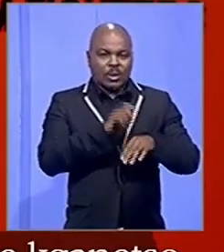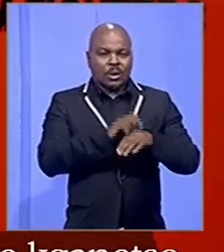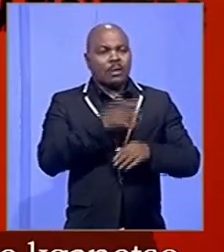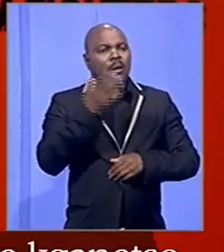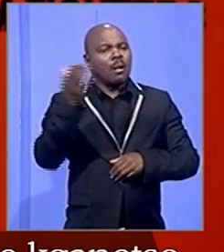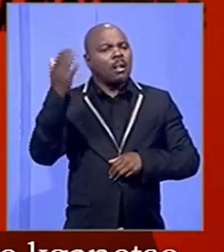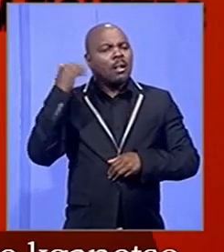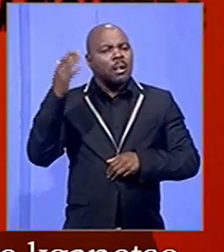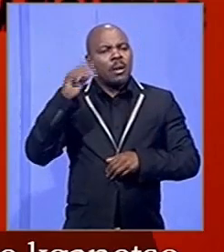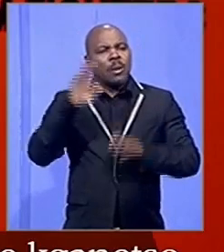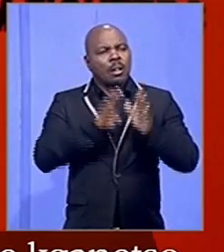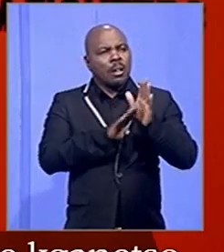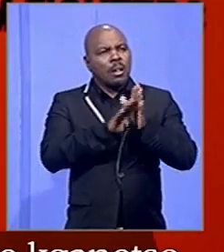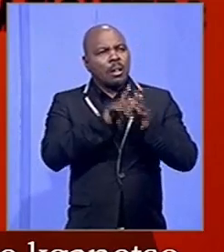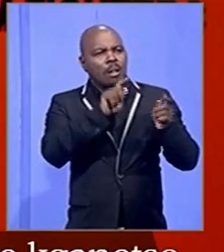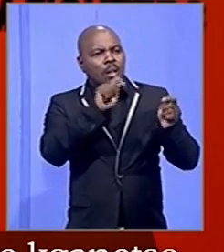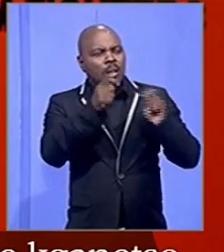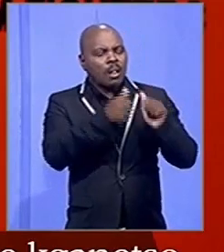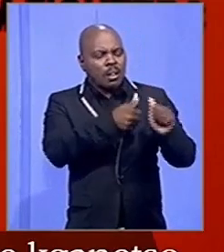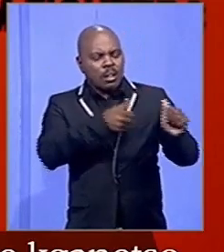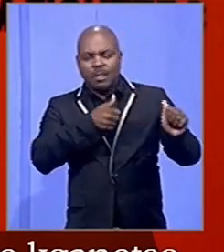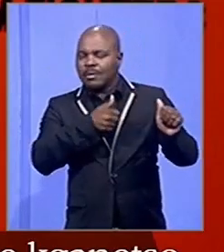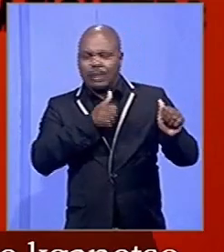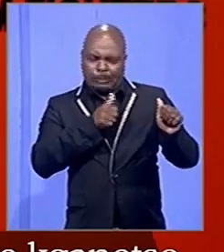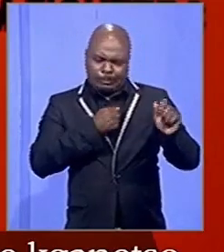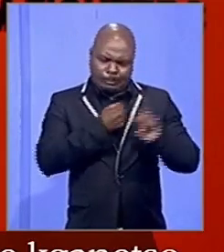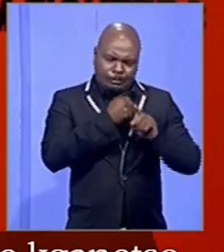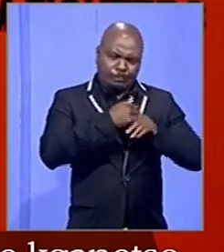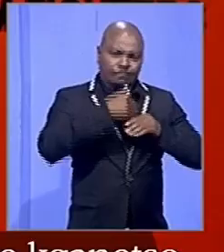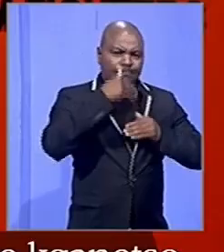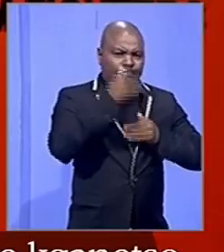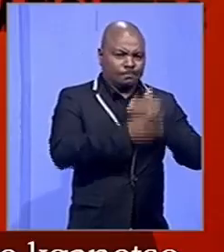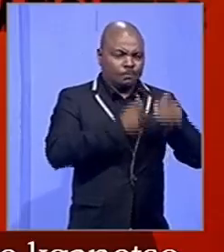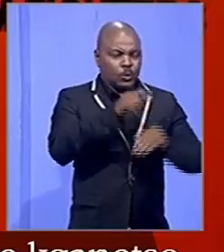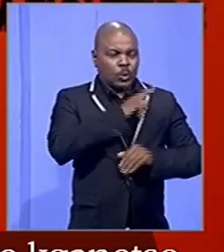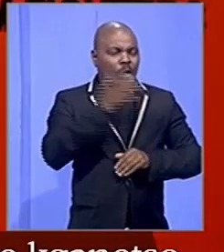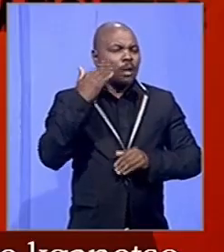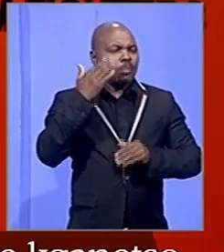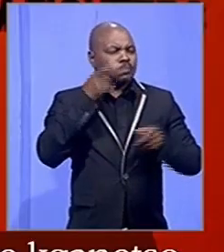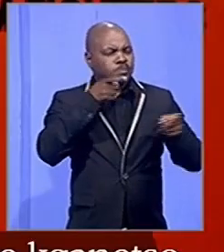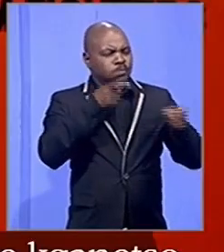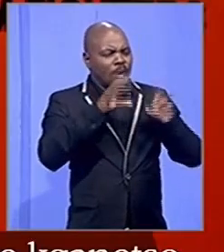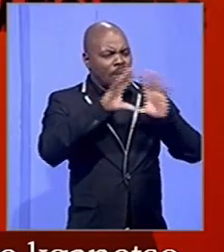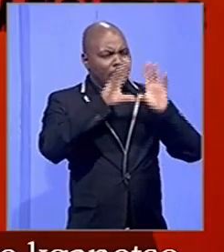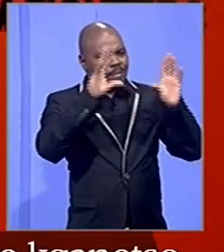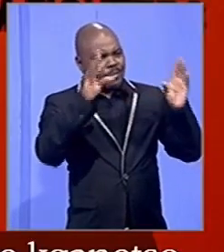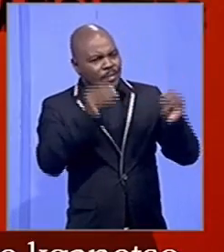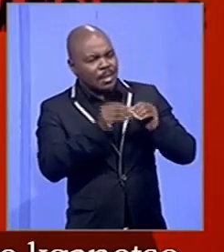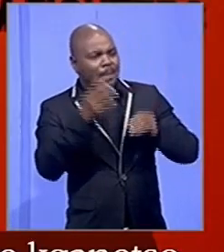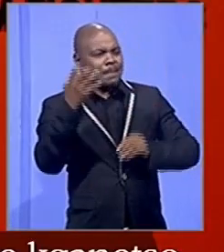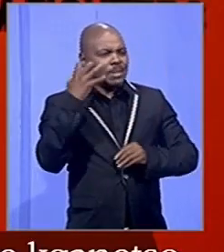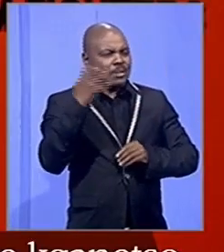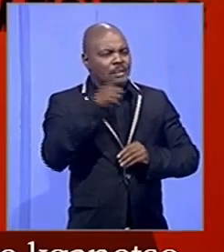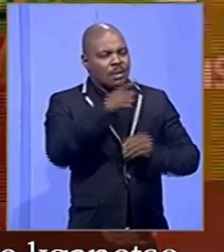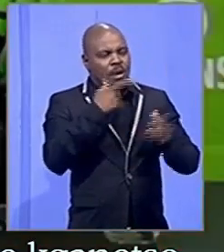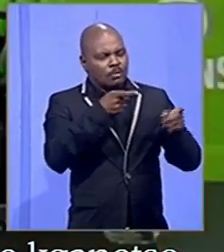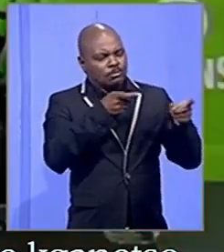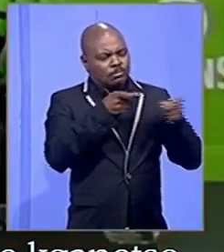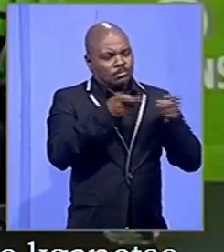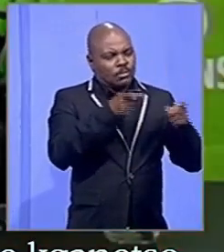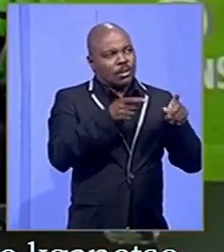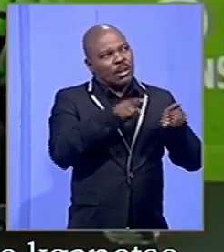regression in transformation caused by the appointment of white supremacist ministers by that